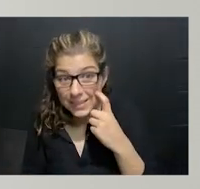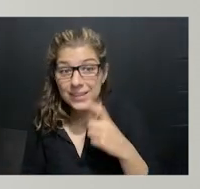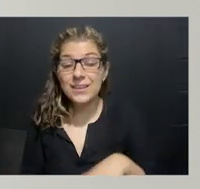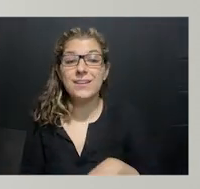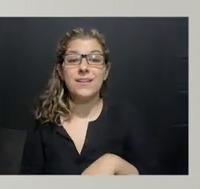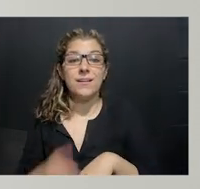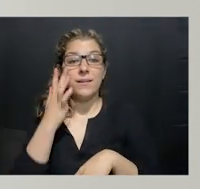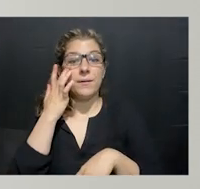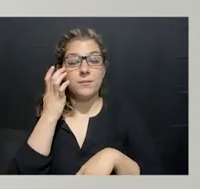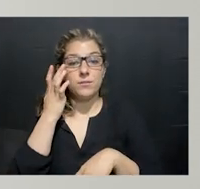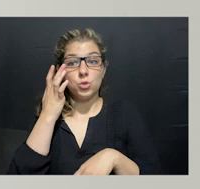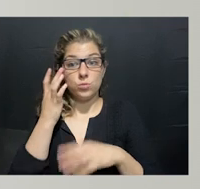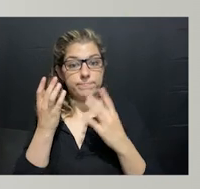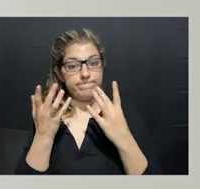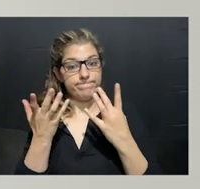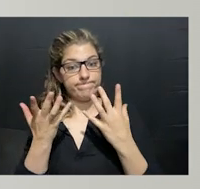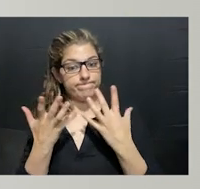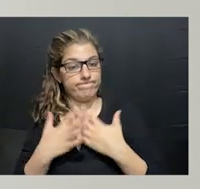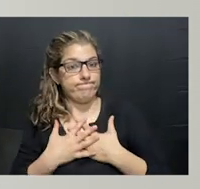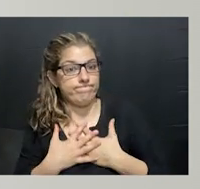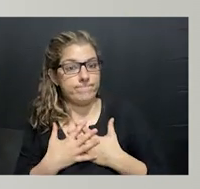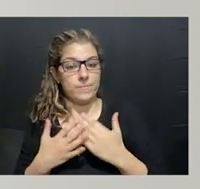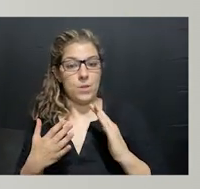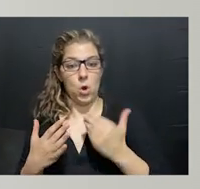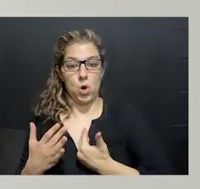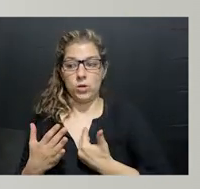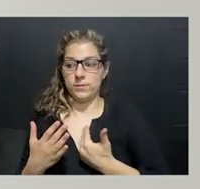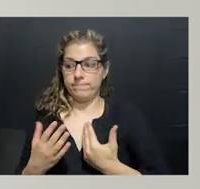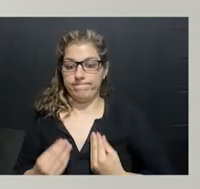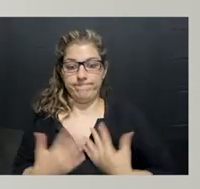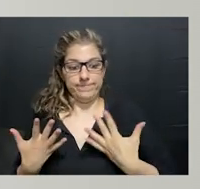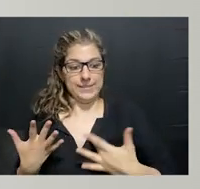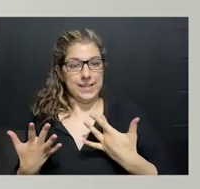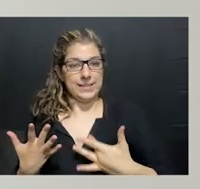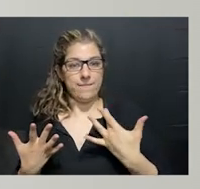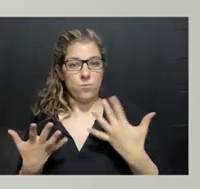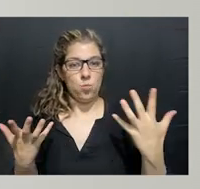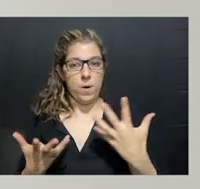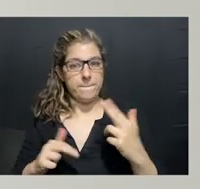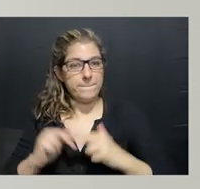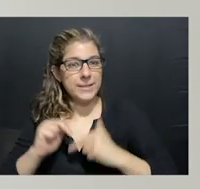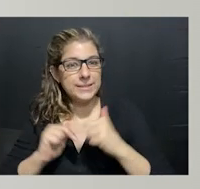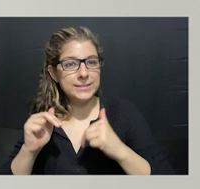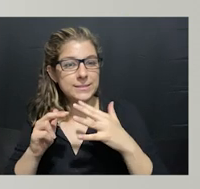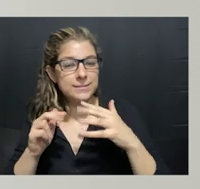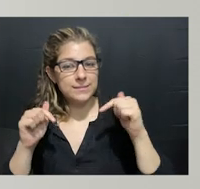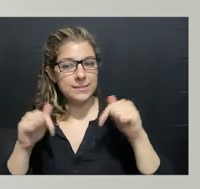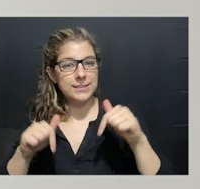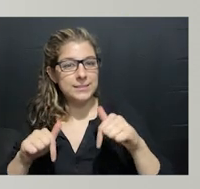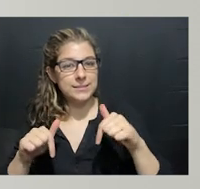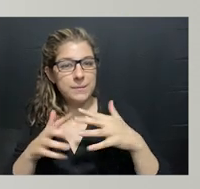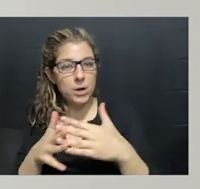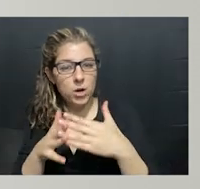dissent, to give expression to our aspirational sense of what built this nation and what